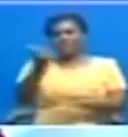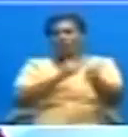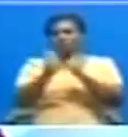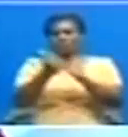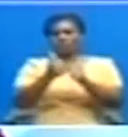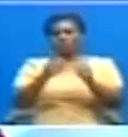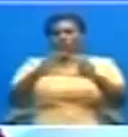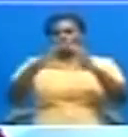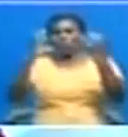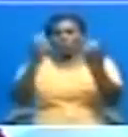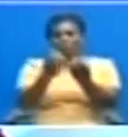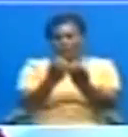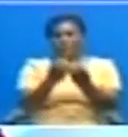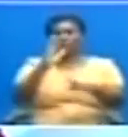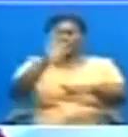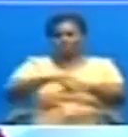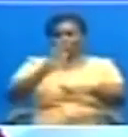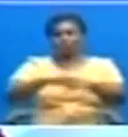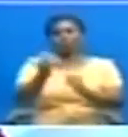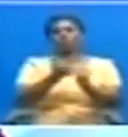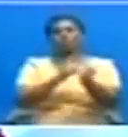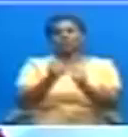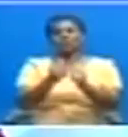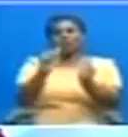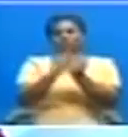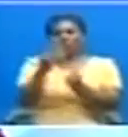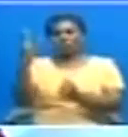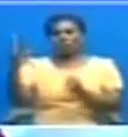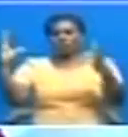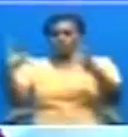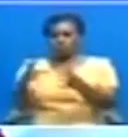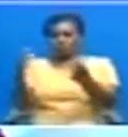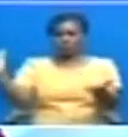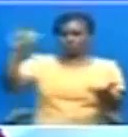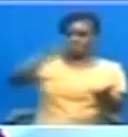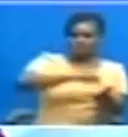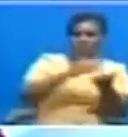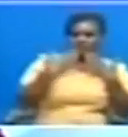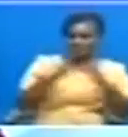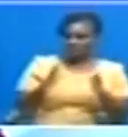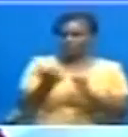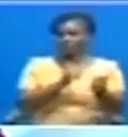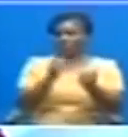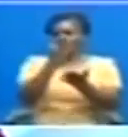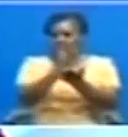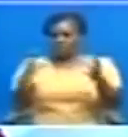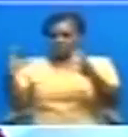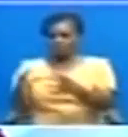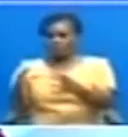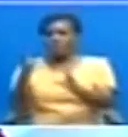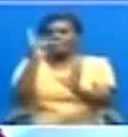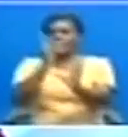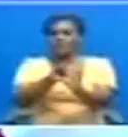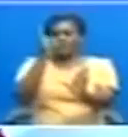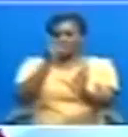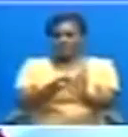among other globally admired Sevens tournaments, with 14 teams having already jetted in for the tournament. Some of the teams taking part